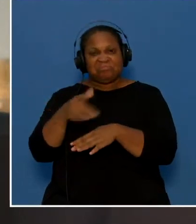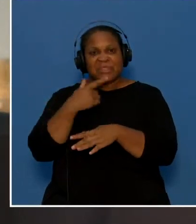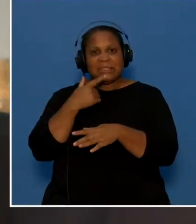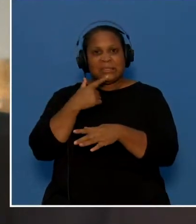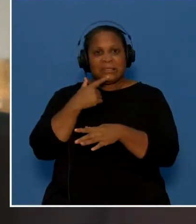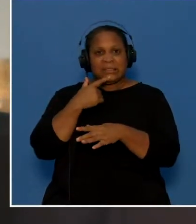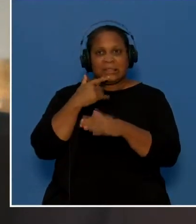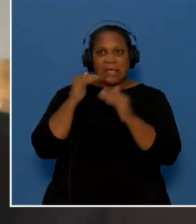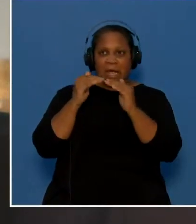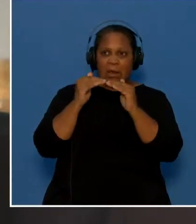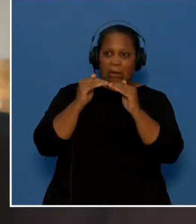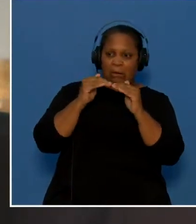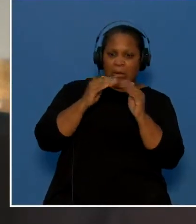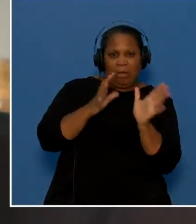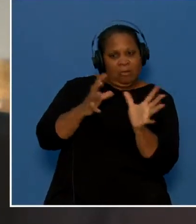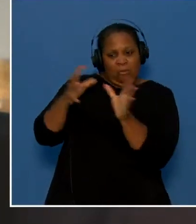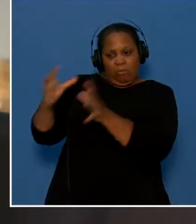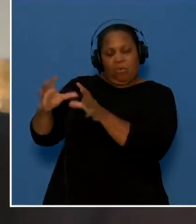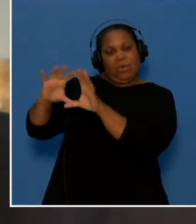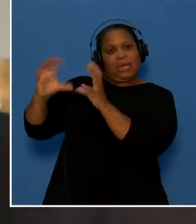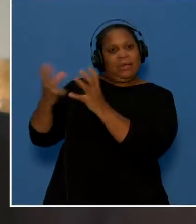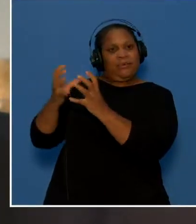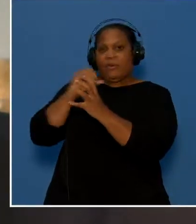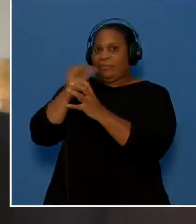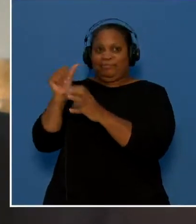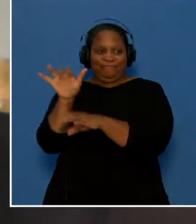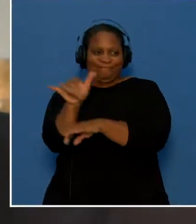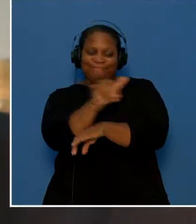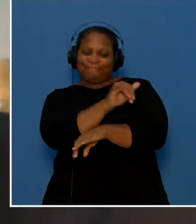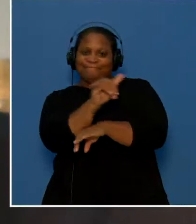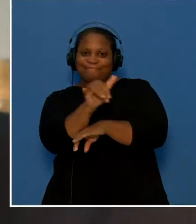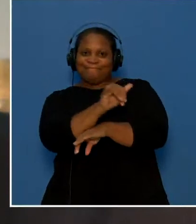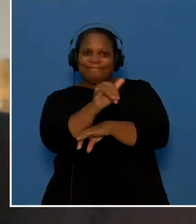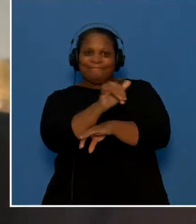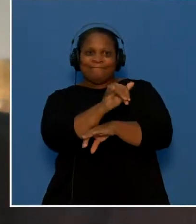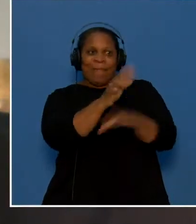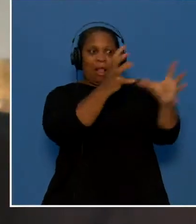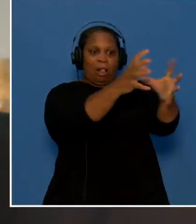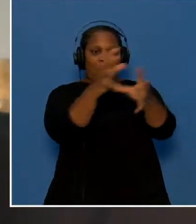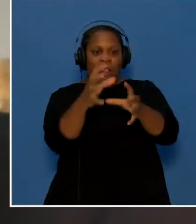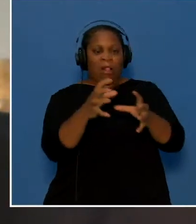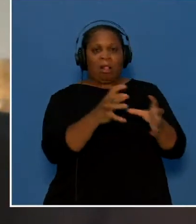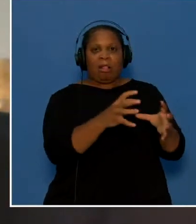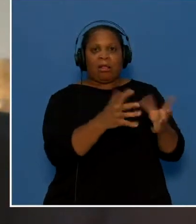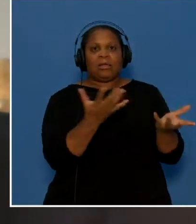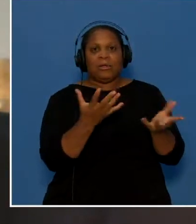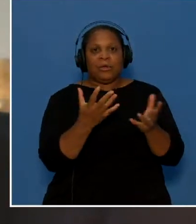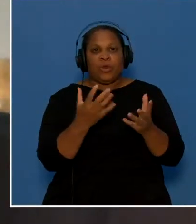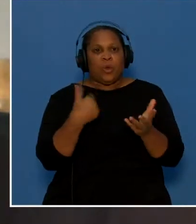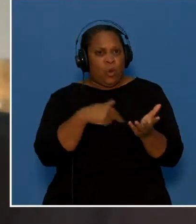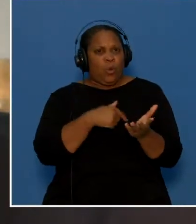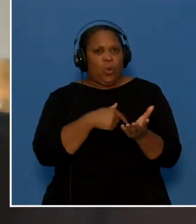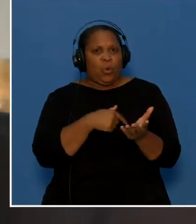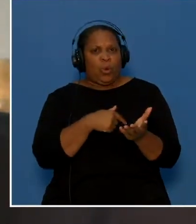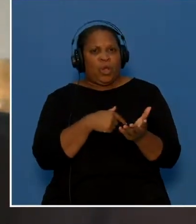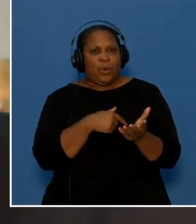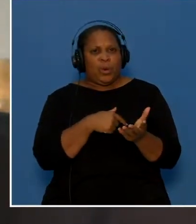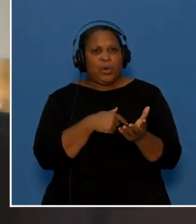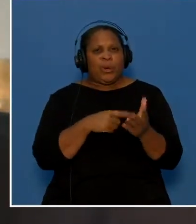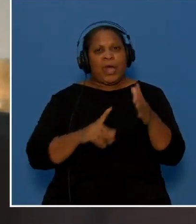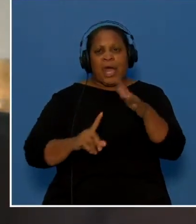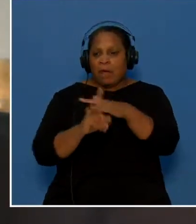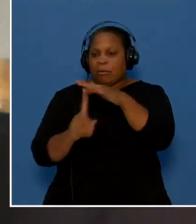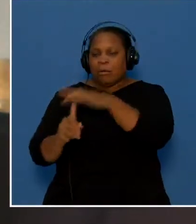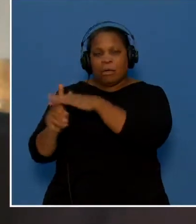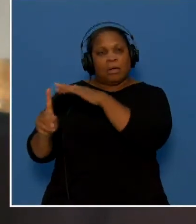Bermuda on a different category that wasn't consistent with the level of clusters of cases that we had in Bermuda. We were at sporadic